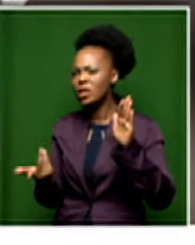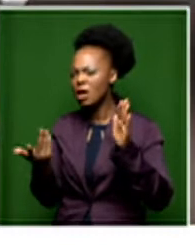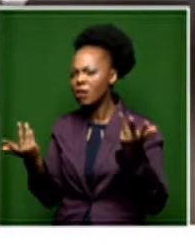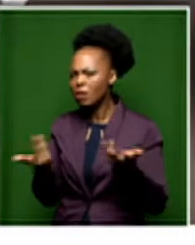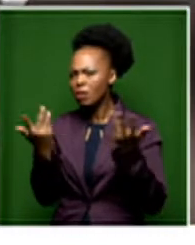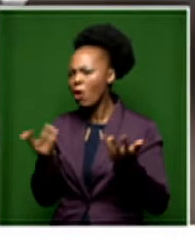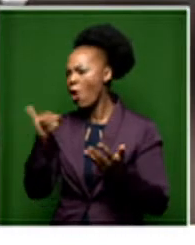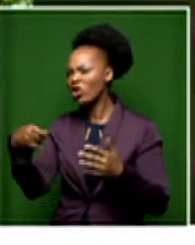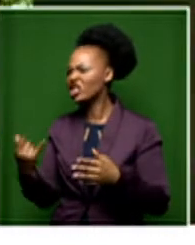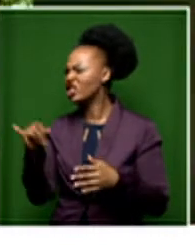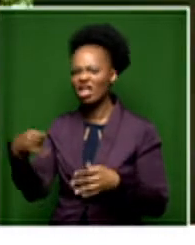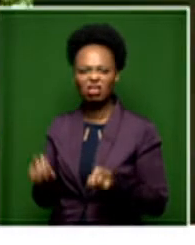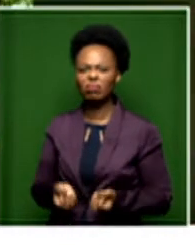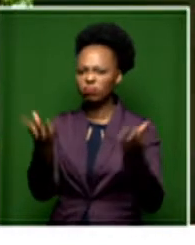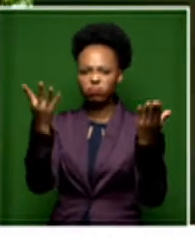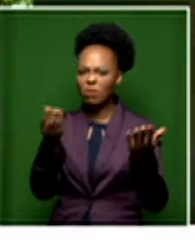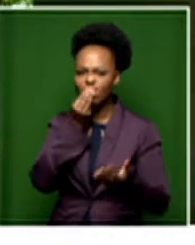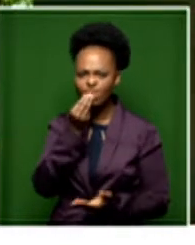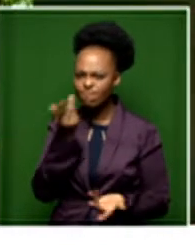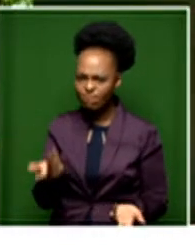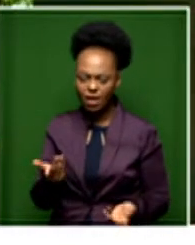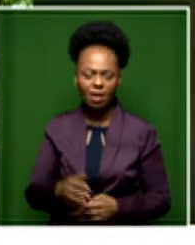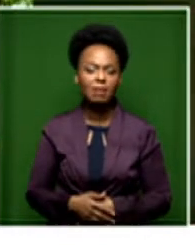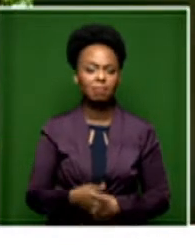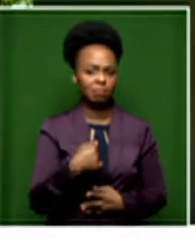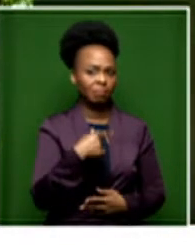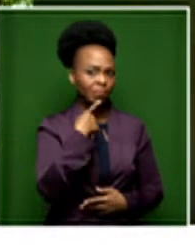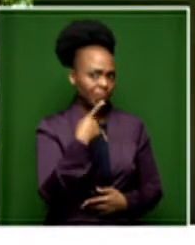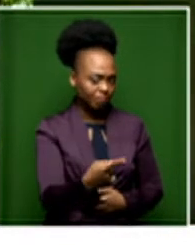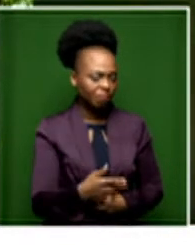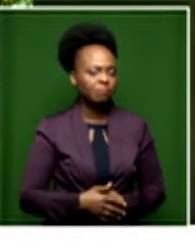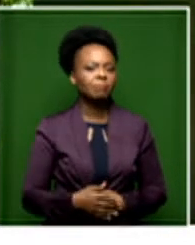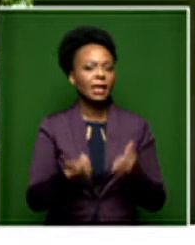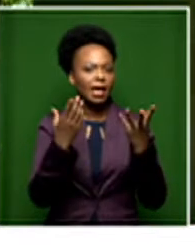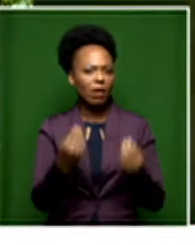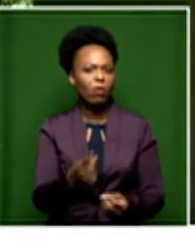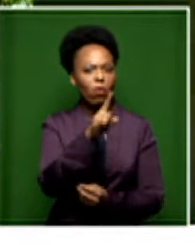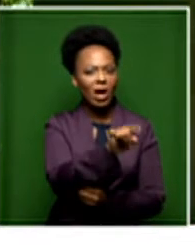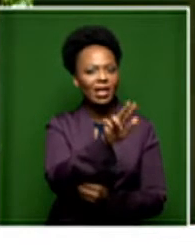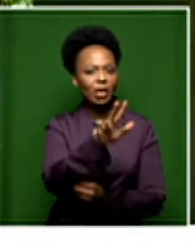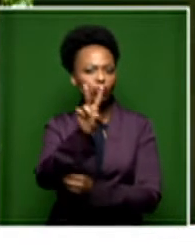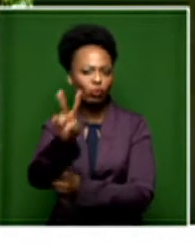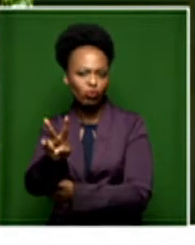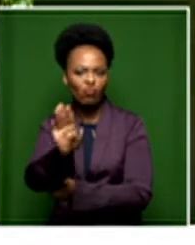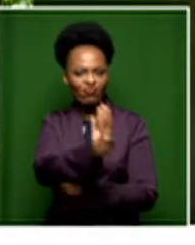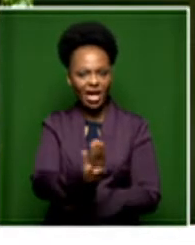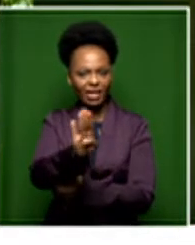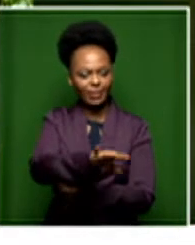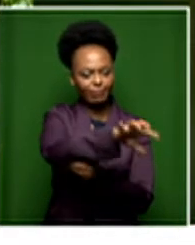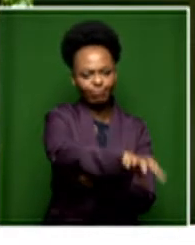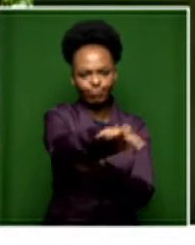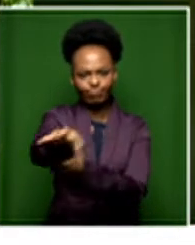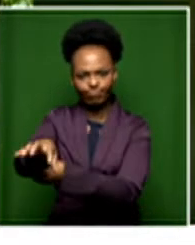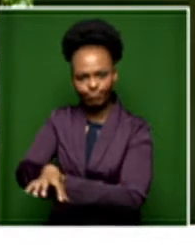just arbitrary? So Simpiwe, like I said, we've got about 182 branches